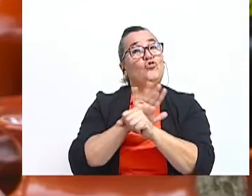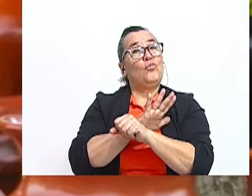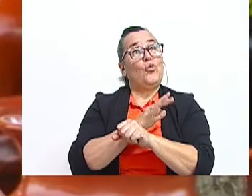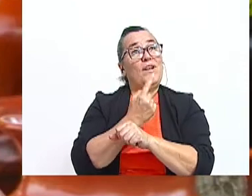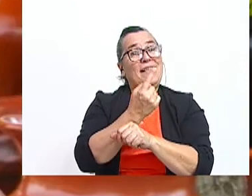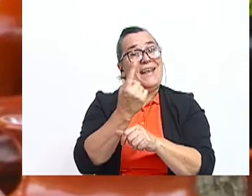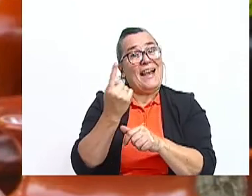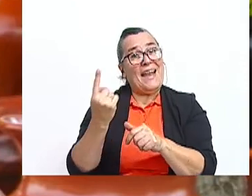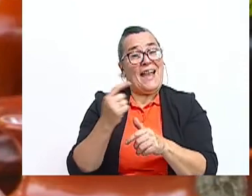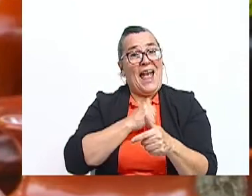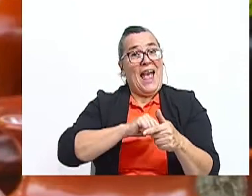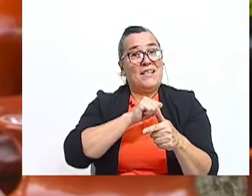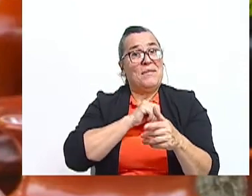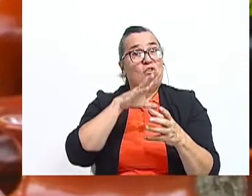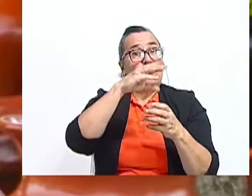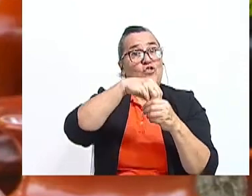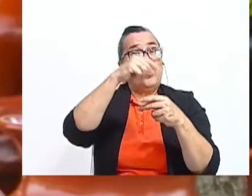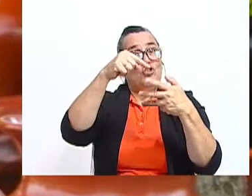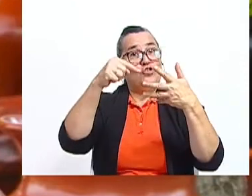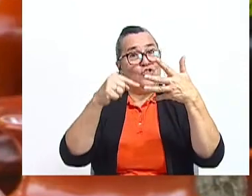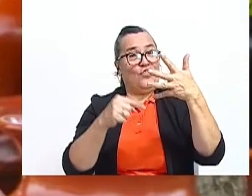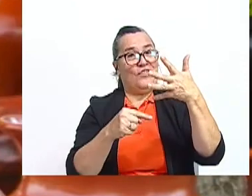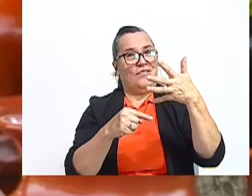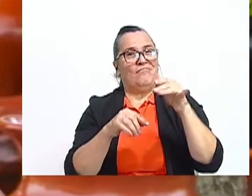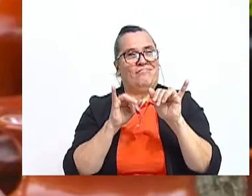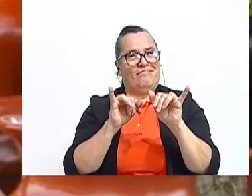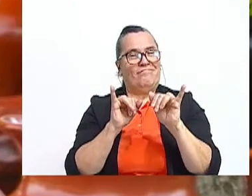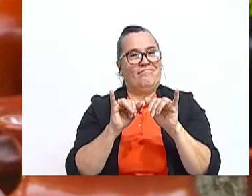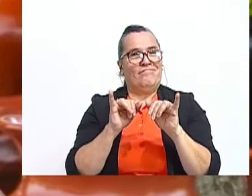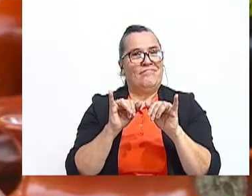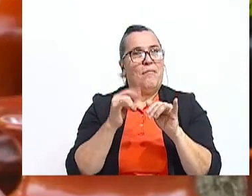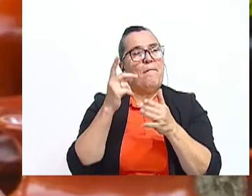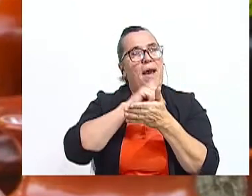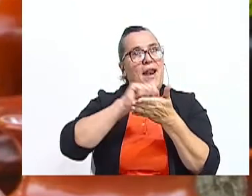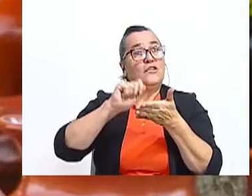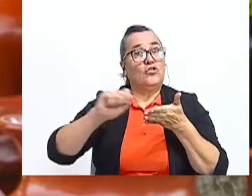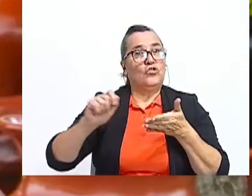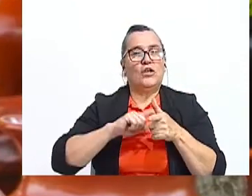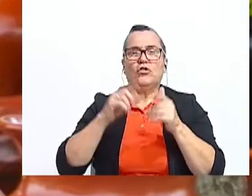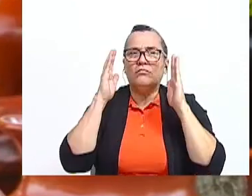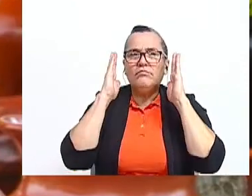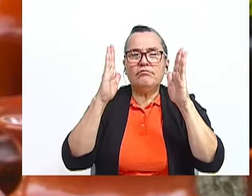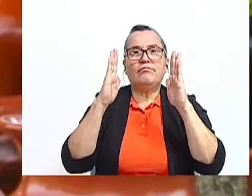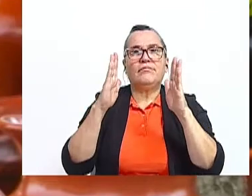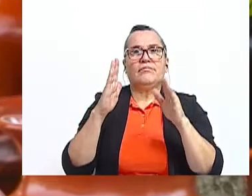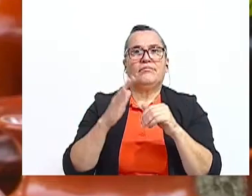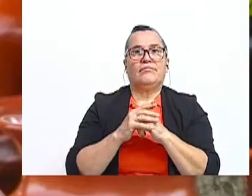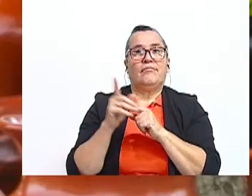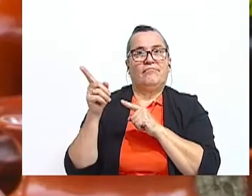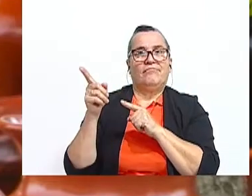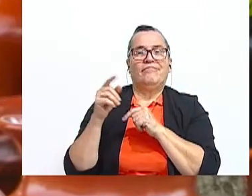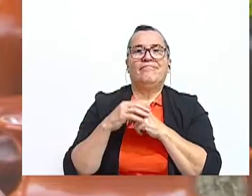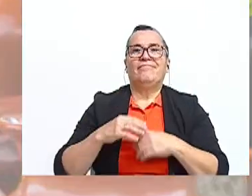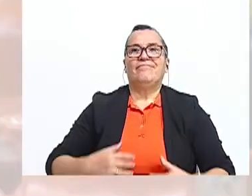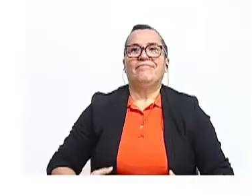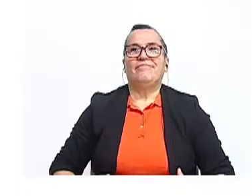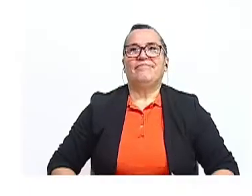of the aspects I included in this, right, for your writing. So pay attention to the rubric, please.